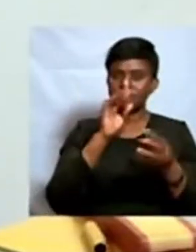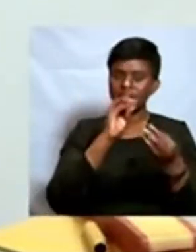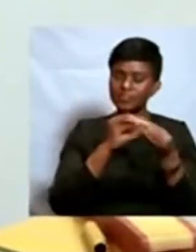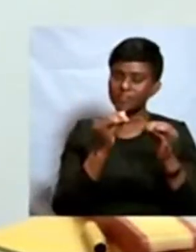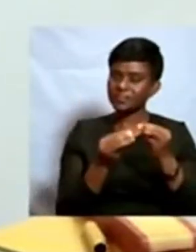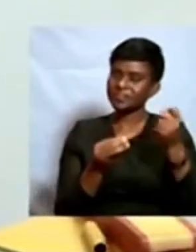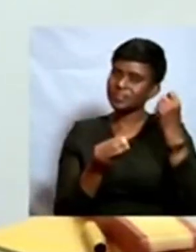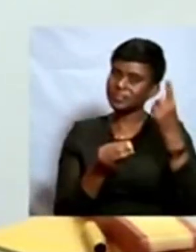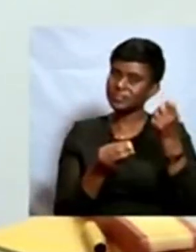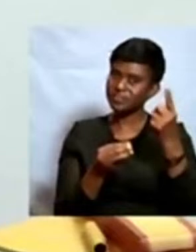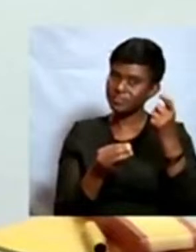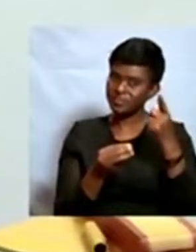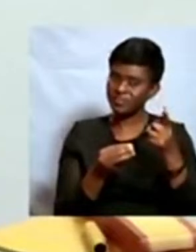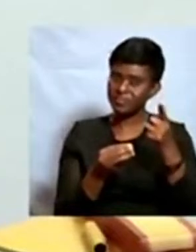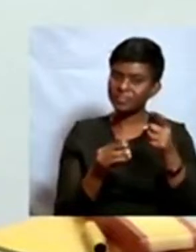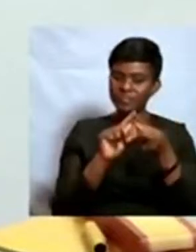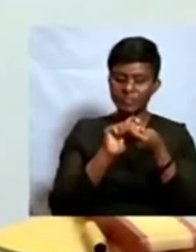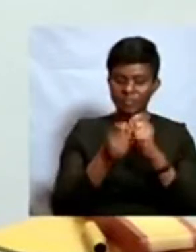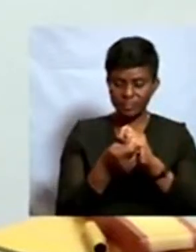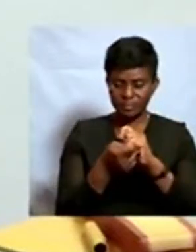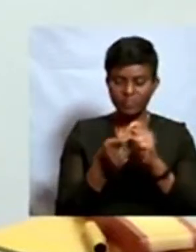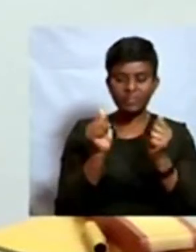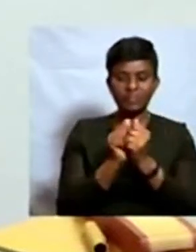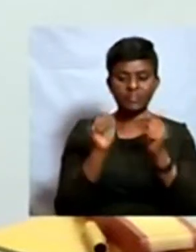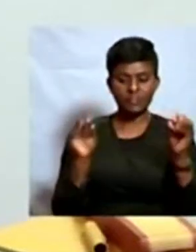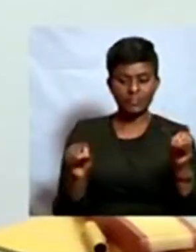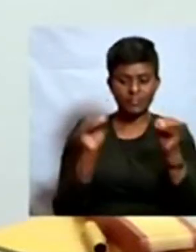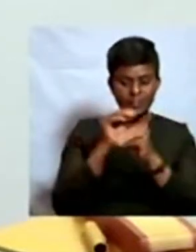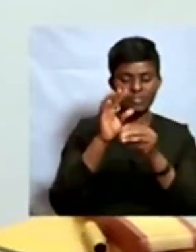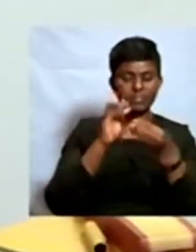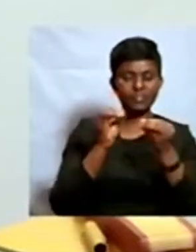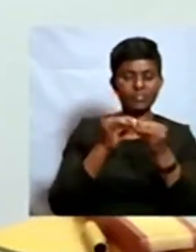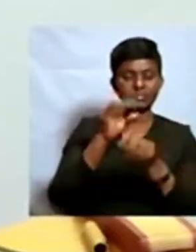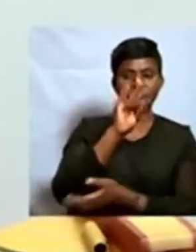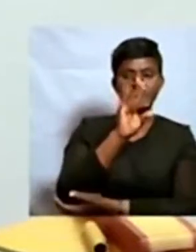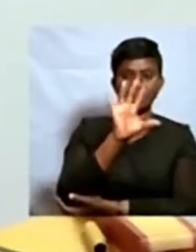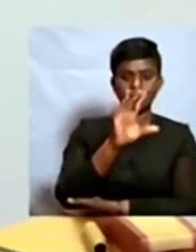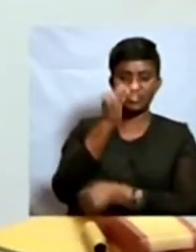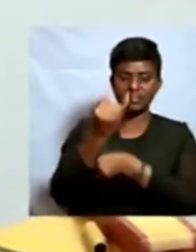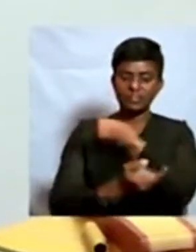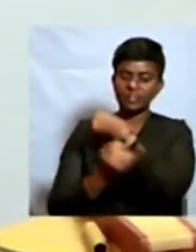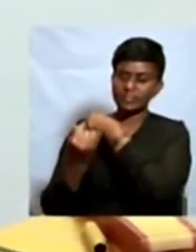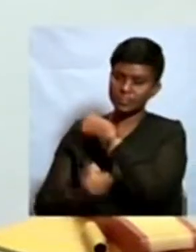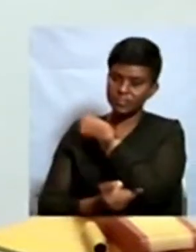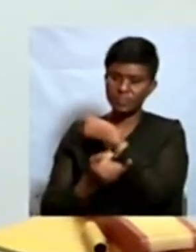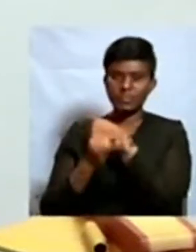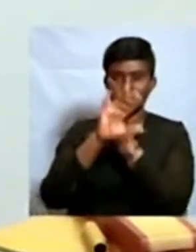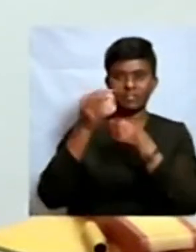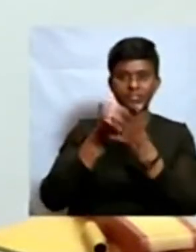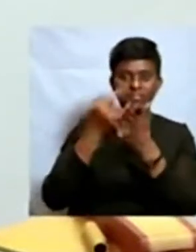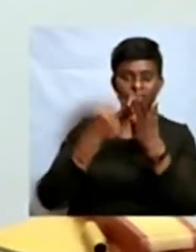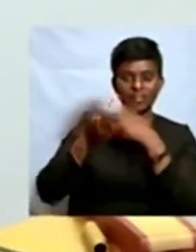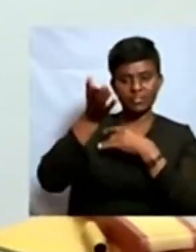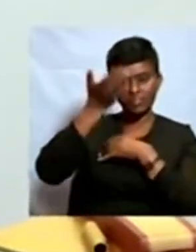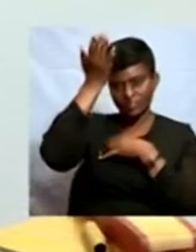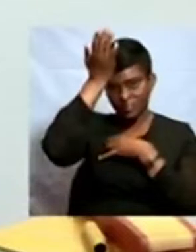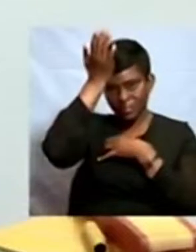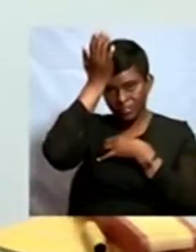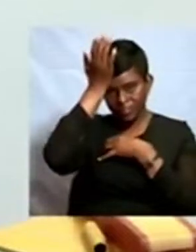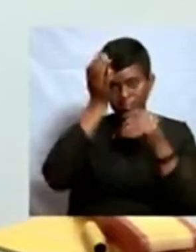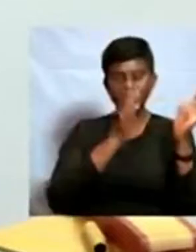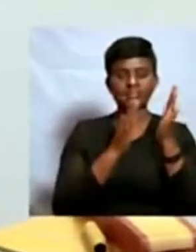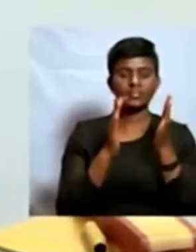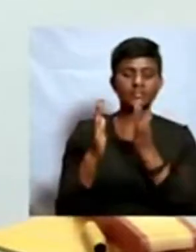11 repeals and replaces Section 75 to introduce updated penalties and compliance